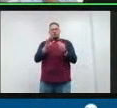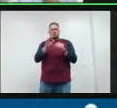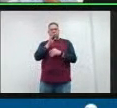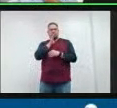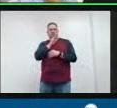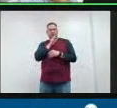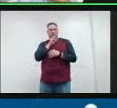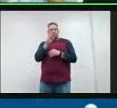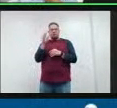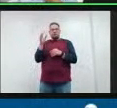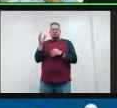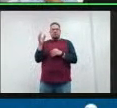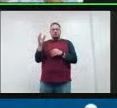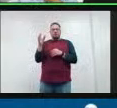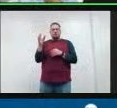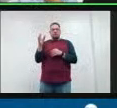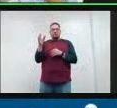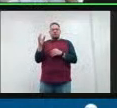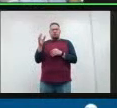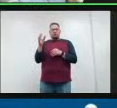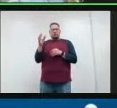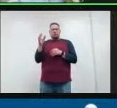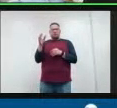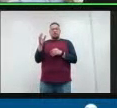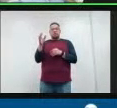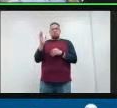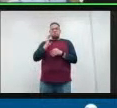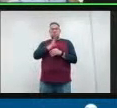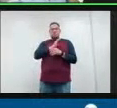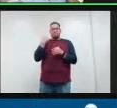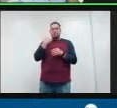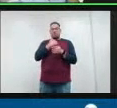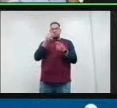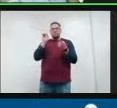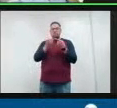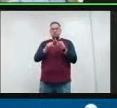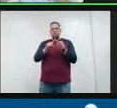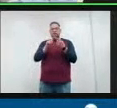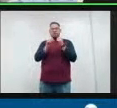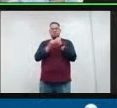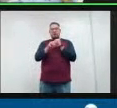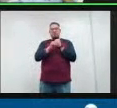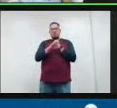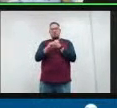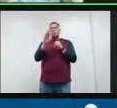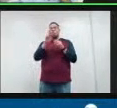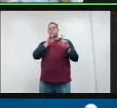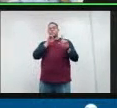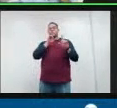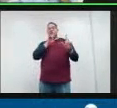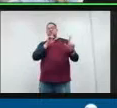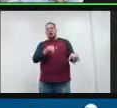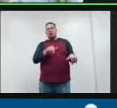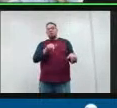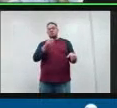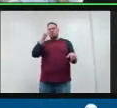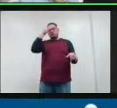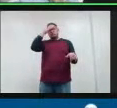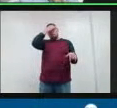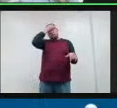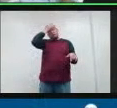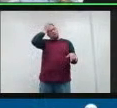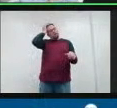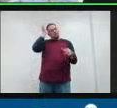an individual board member to the press, or respond as an individual